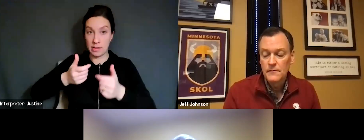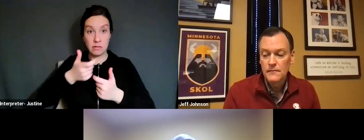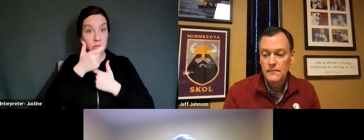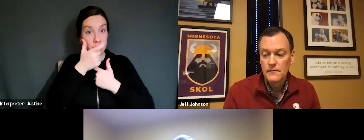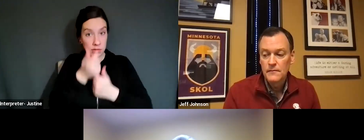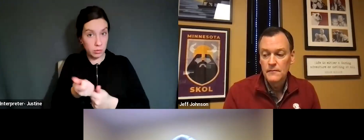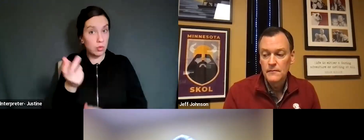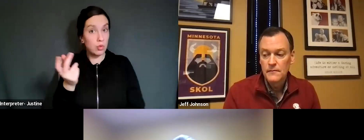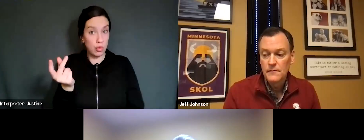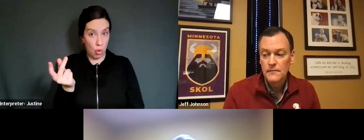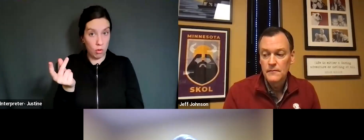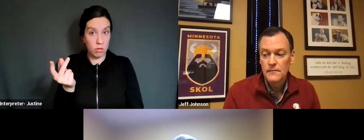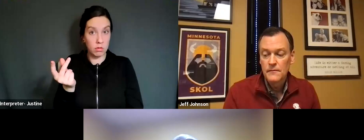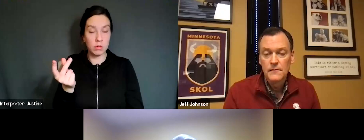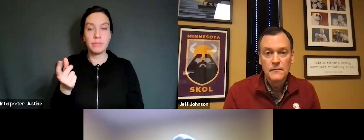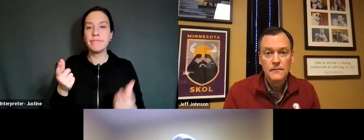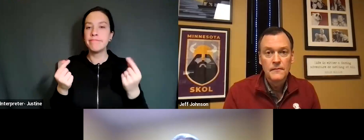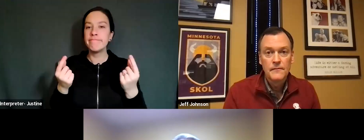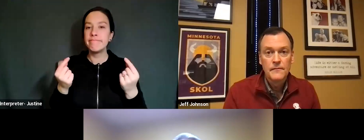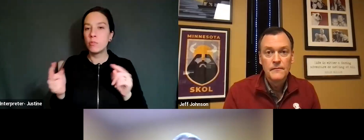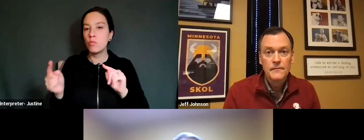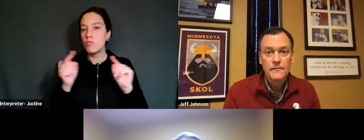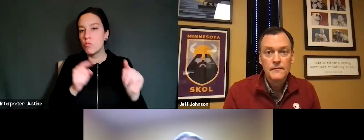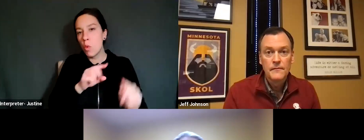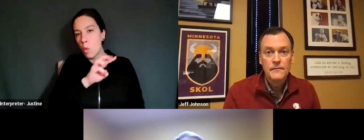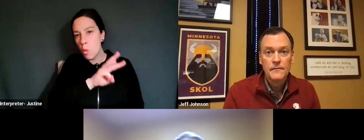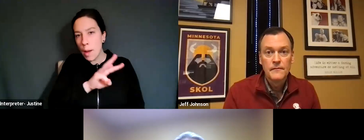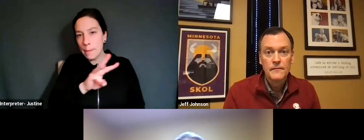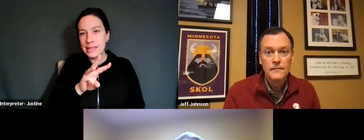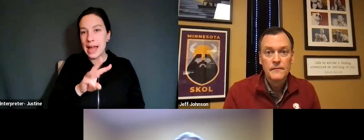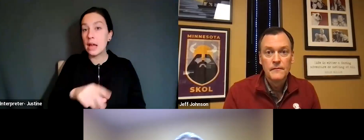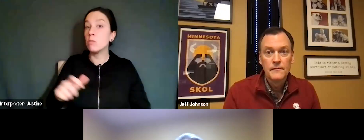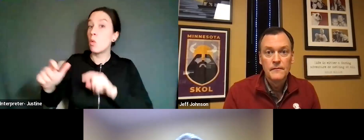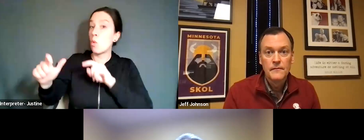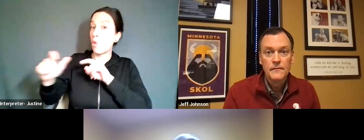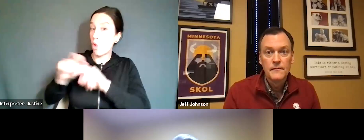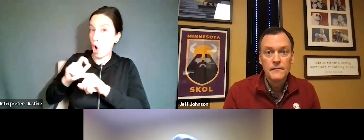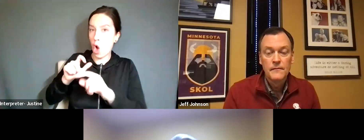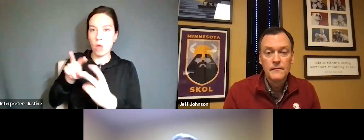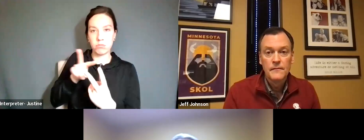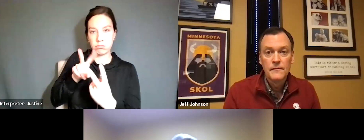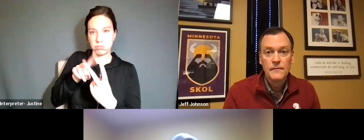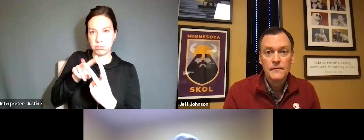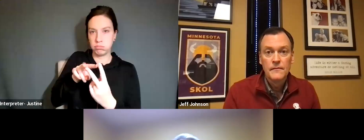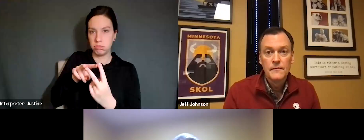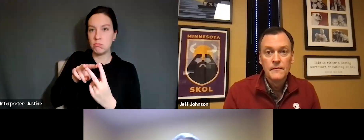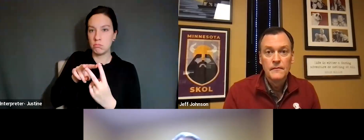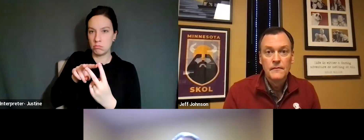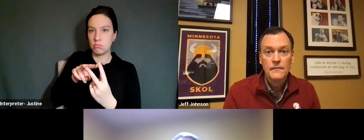they can go to our website or call in and we'll get them an application for the correct